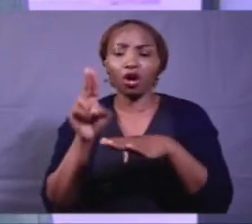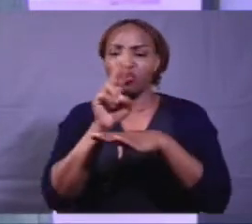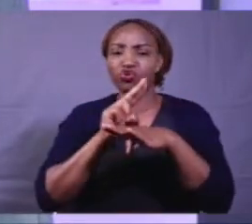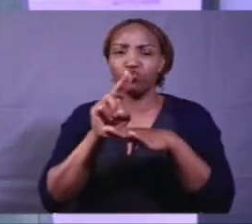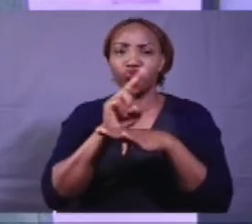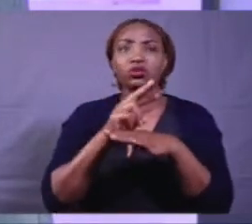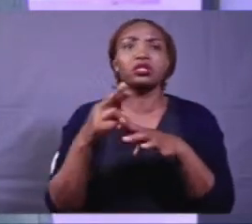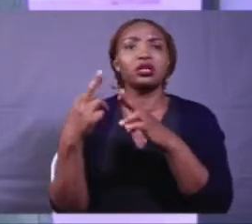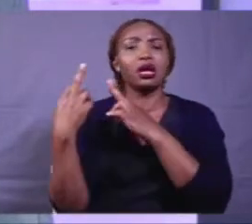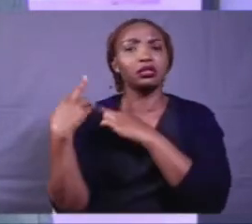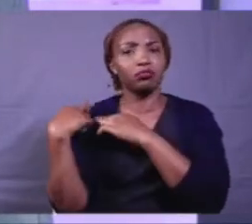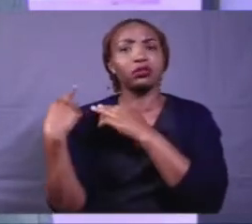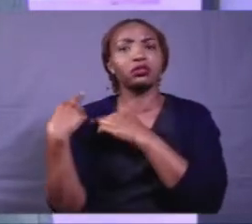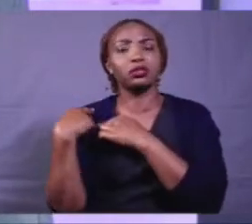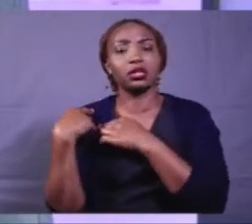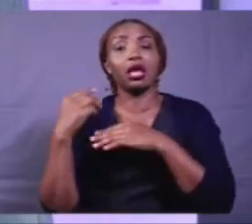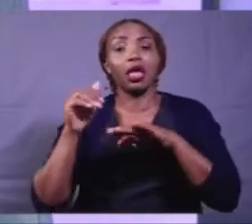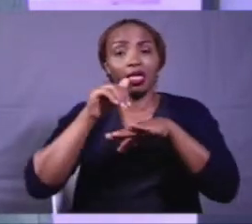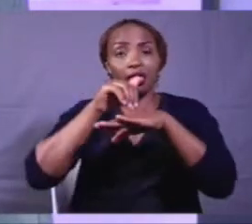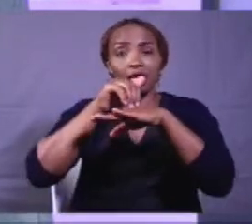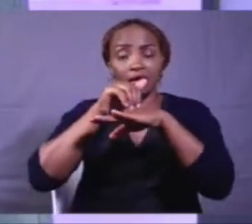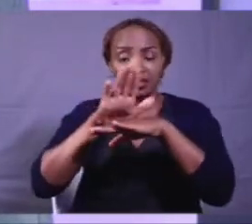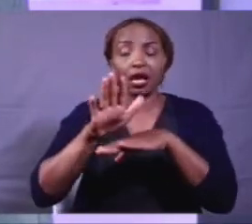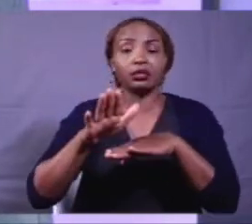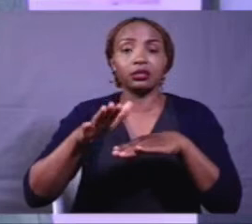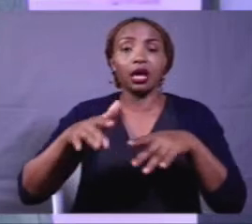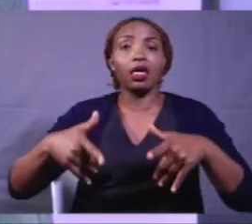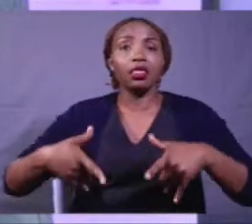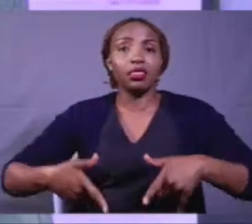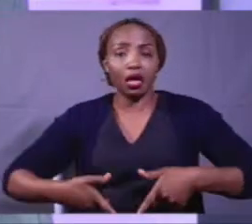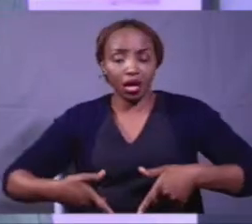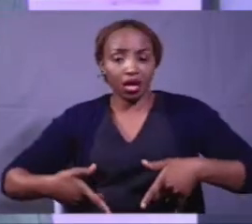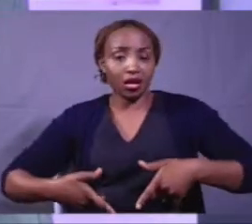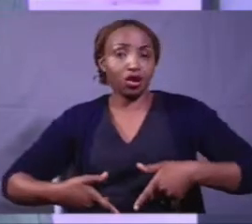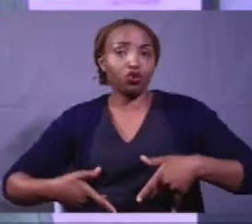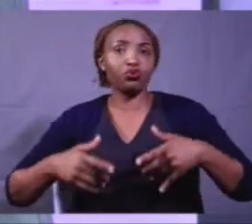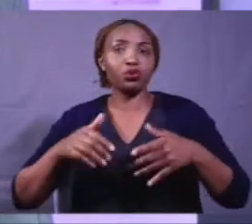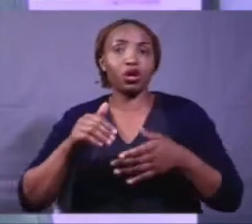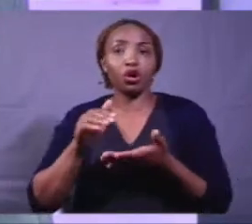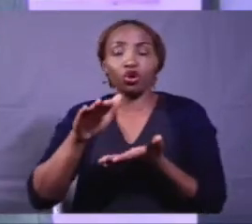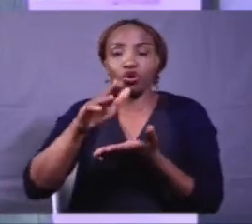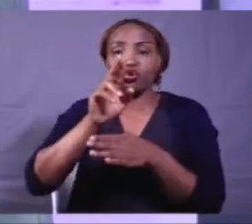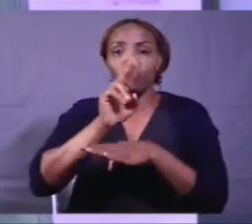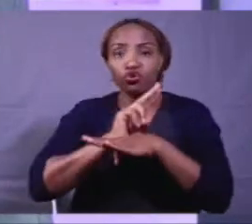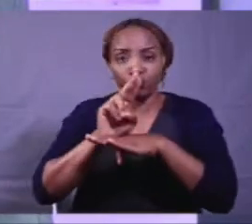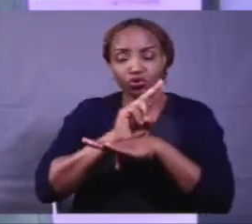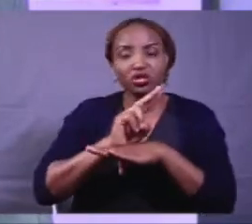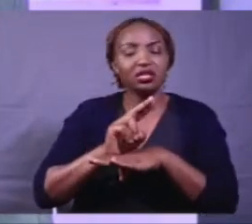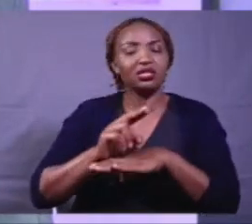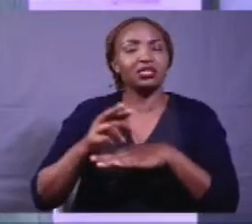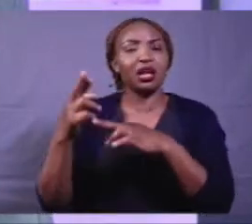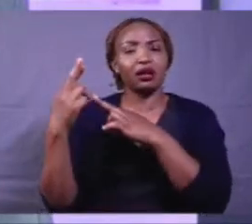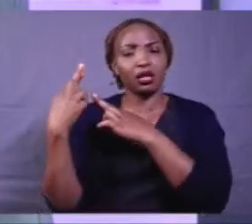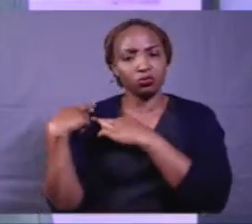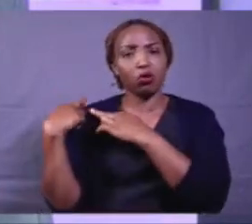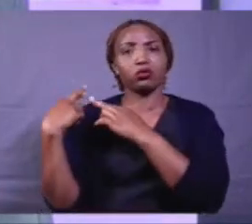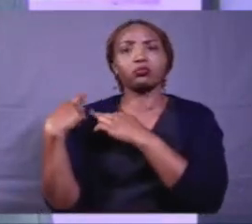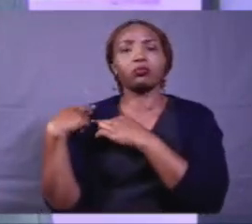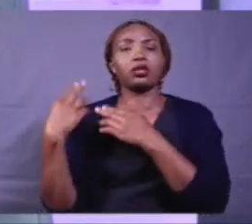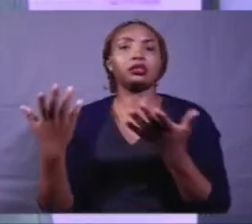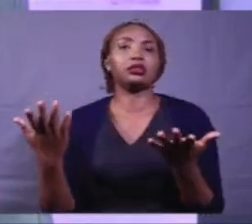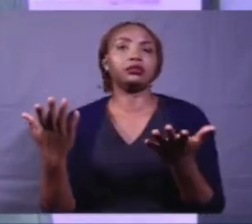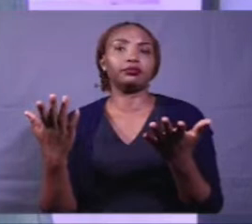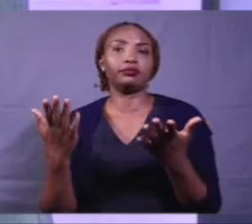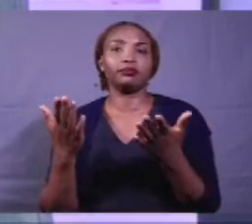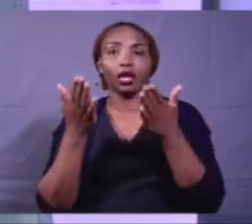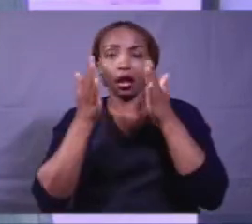there. That is your space, use it responsibly. Now, as we finish the show, Winnie, I want to give you an opportunity,